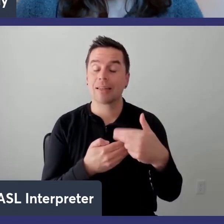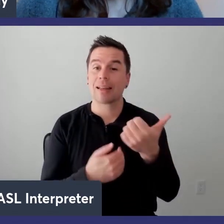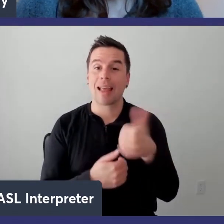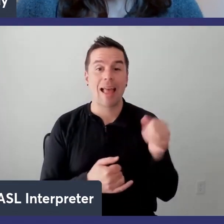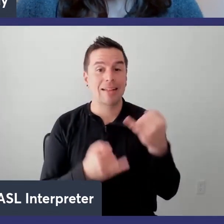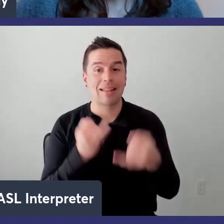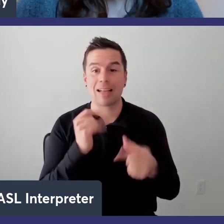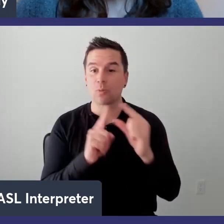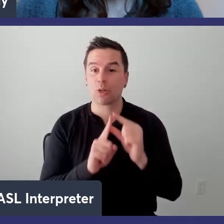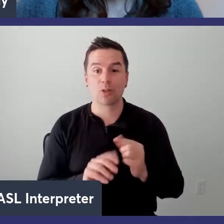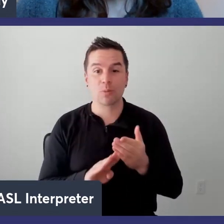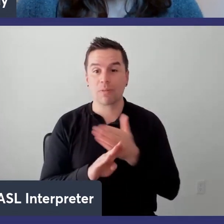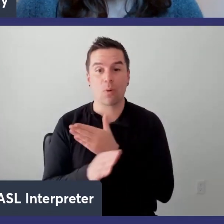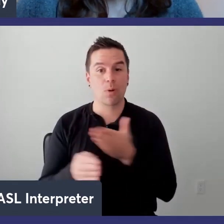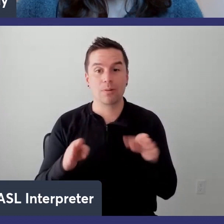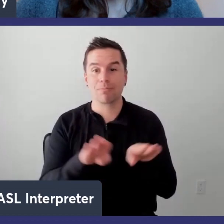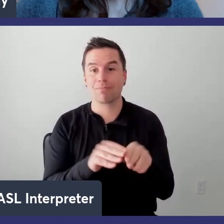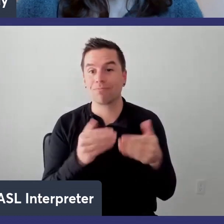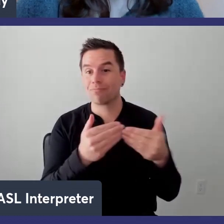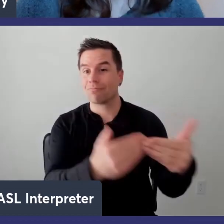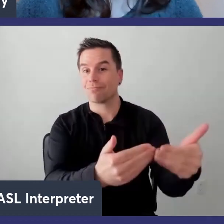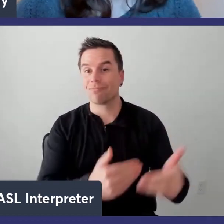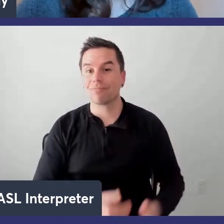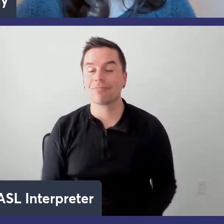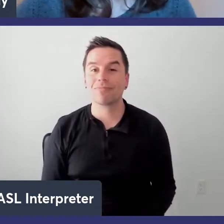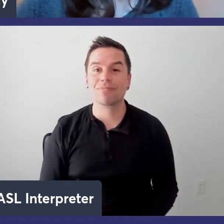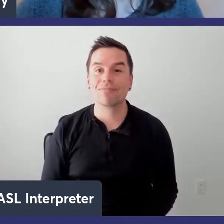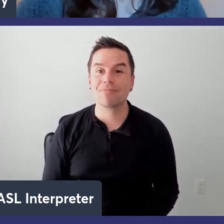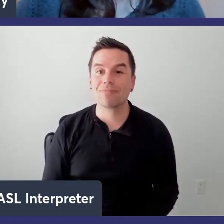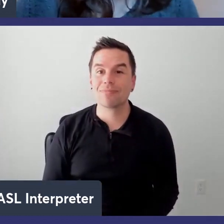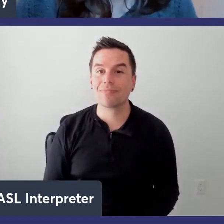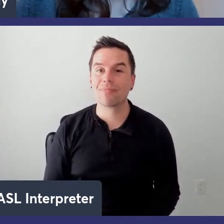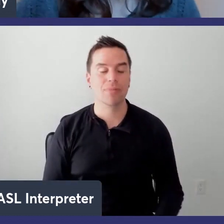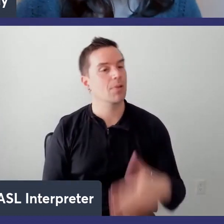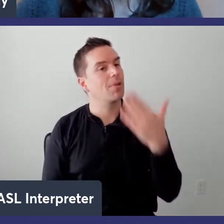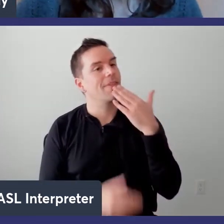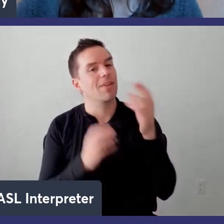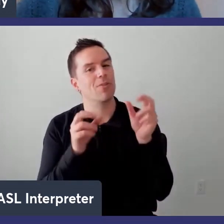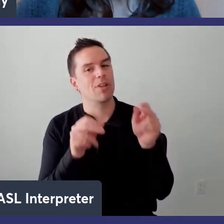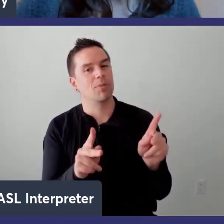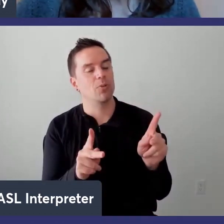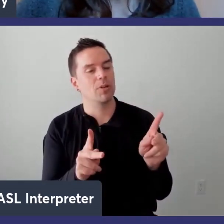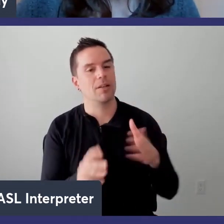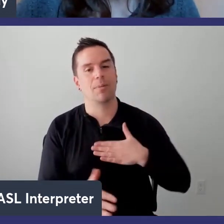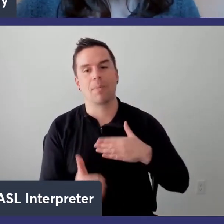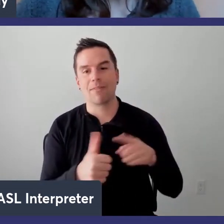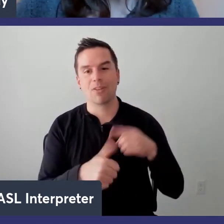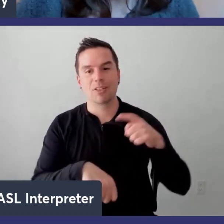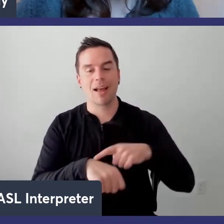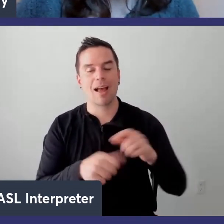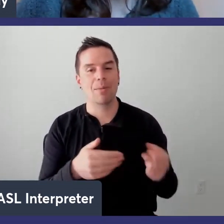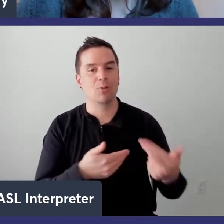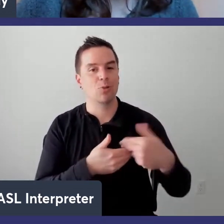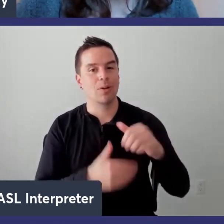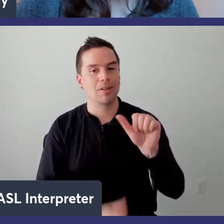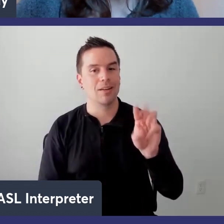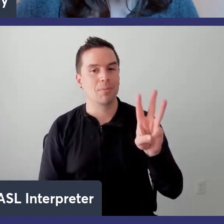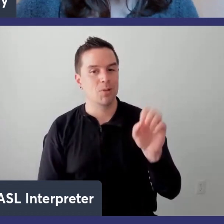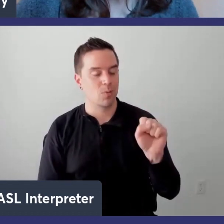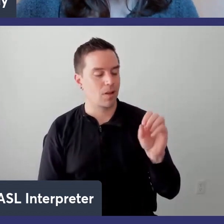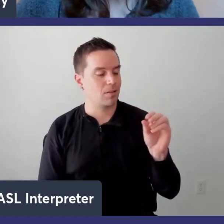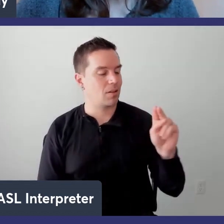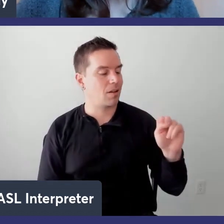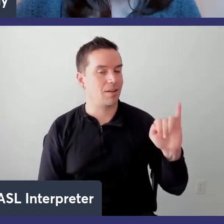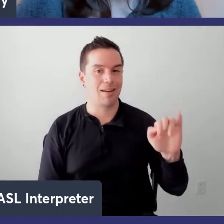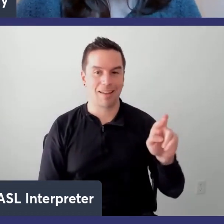words before we've got to move on? Well, thank you for the opportunity. That this is my first time joining the AWS On Air team,